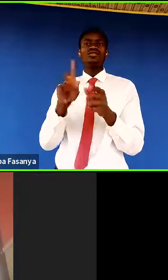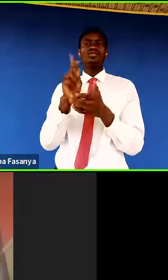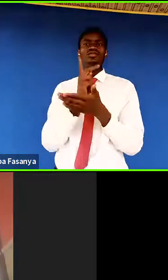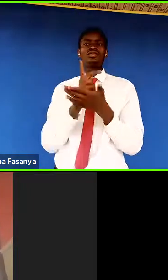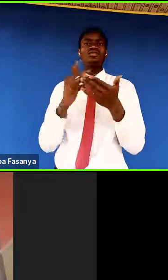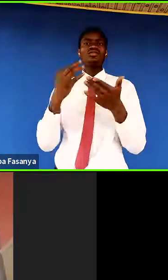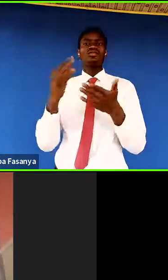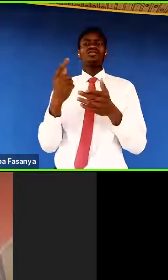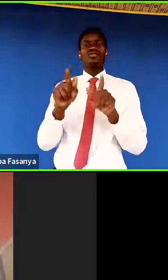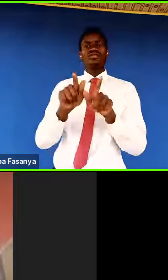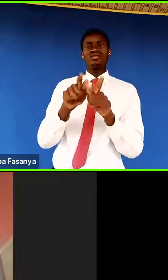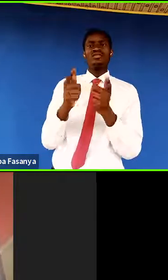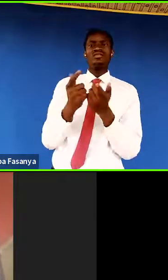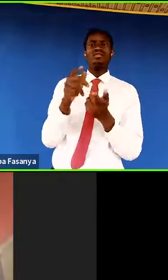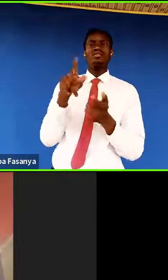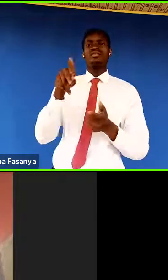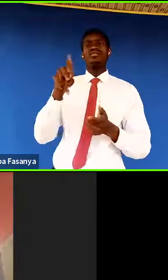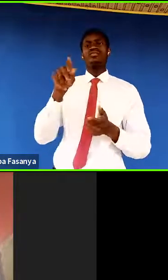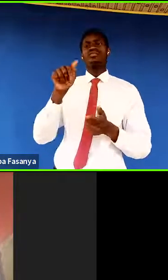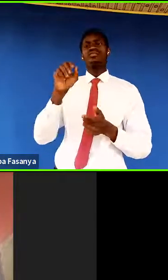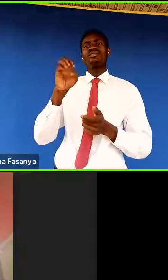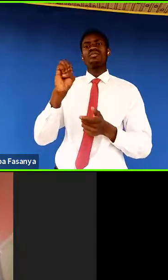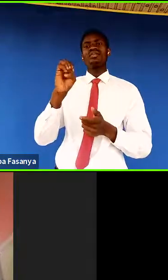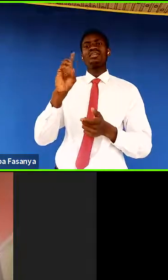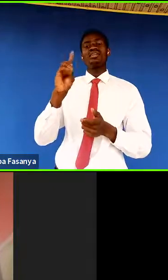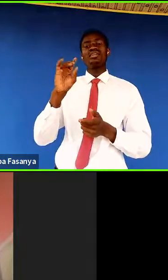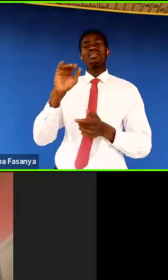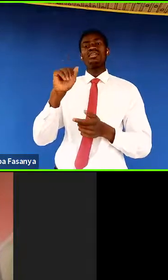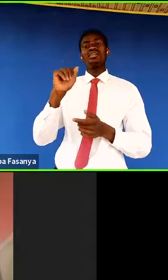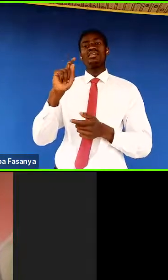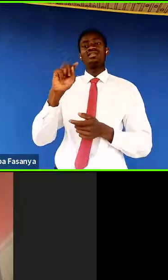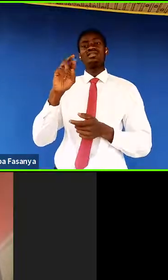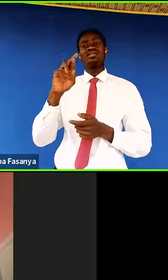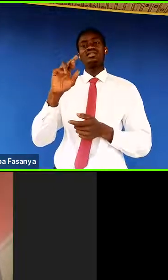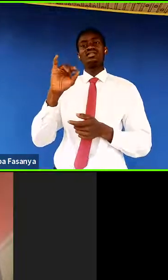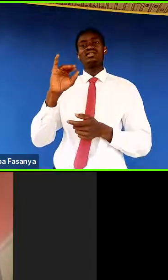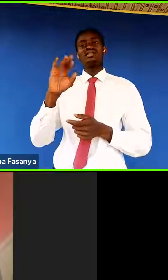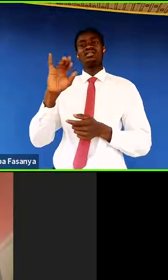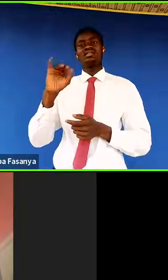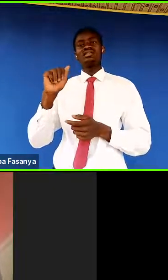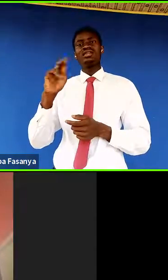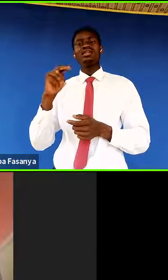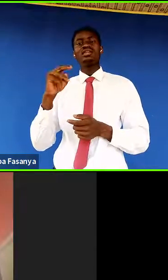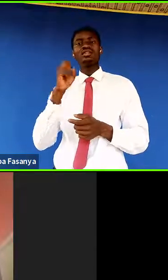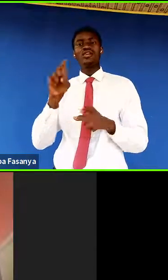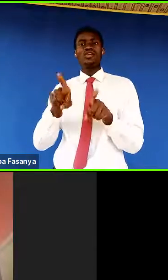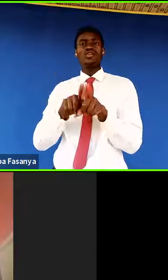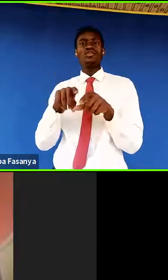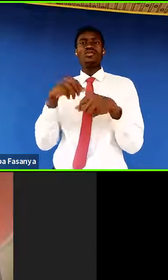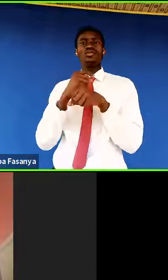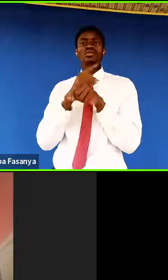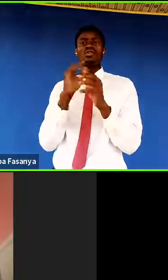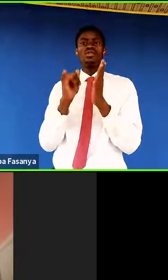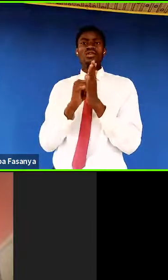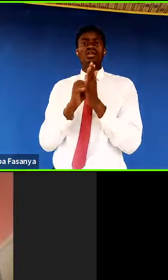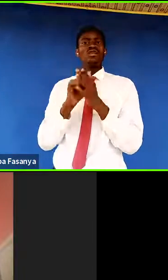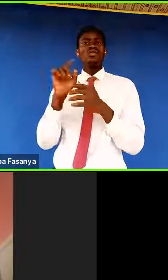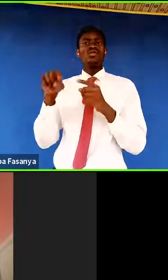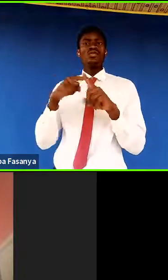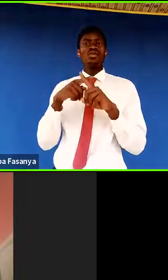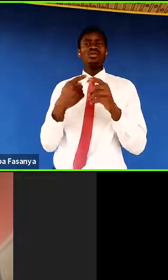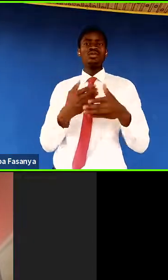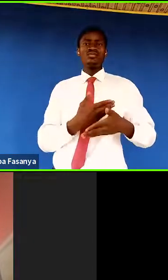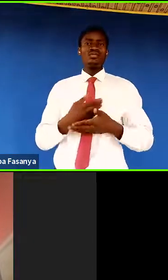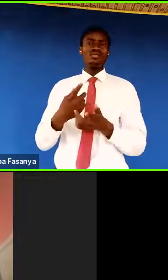does not just take care of the pregnant woman, she also makes sure that the babies, when they come, are well taken care of. So you can follow Dr.